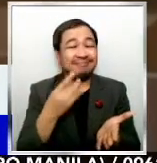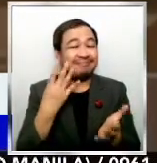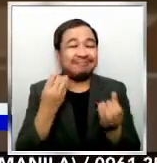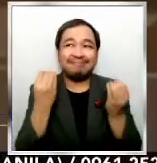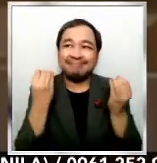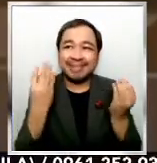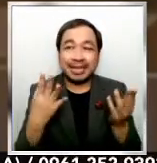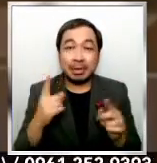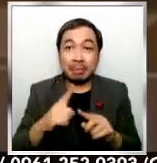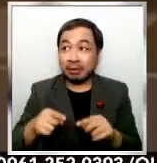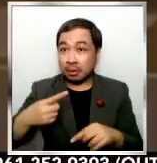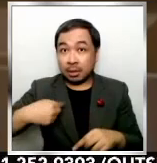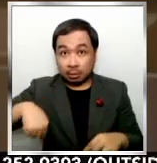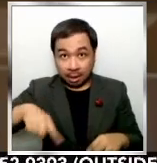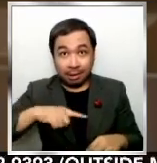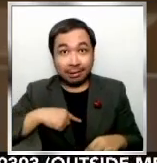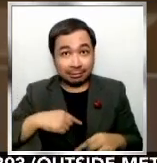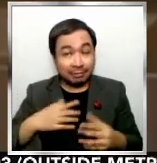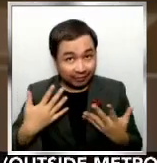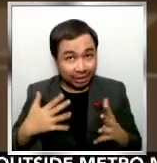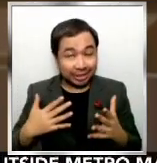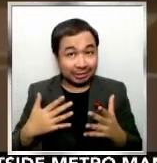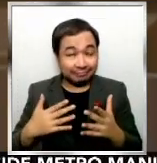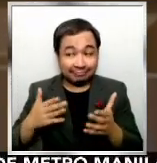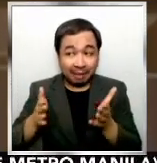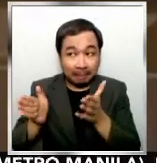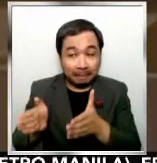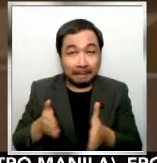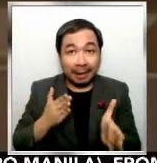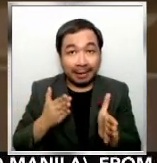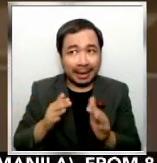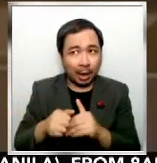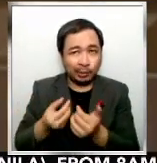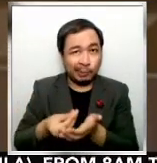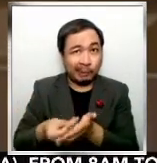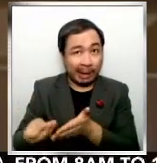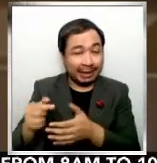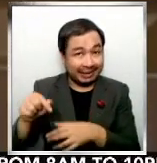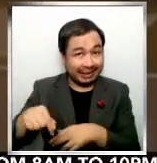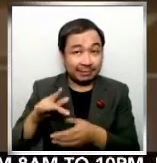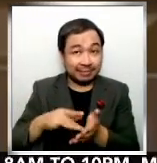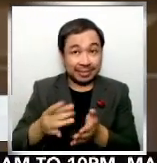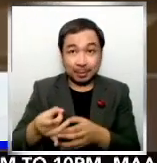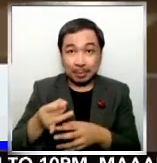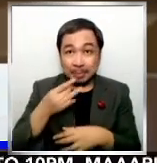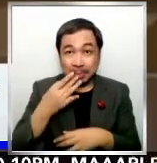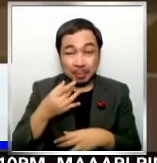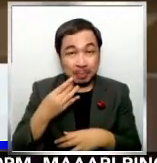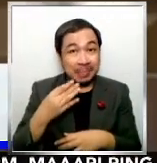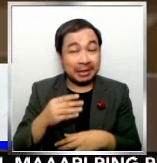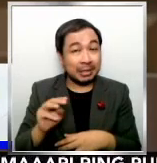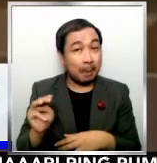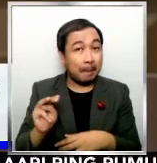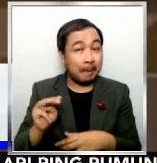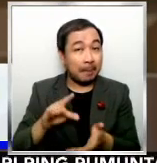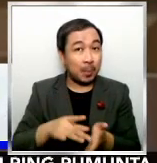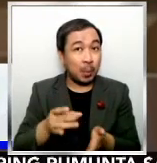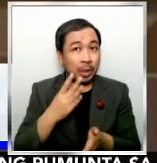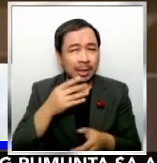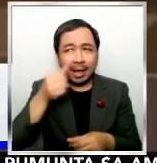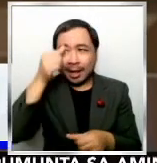least initial steps to procure these pills? I distinctly remember in June